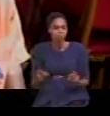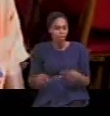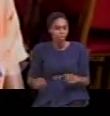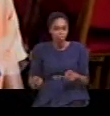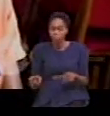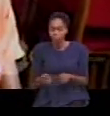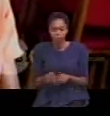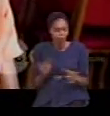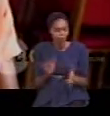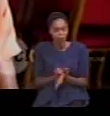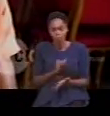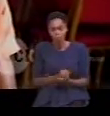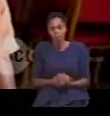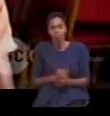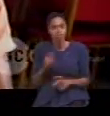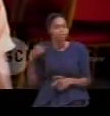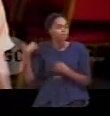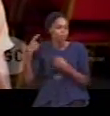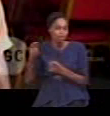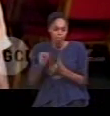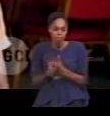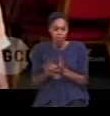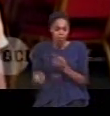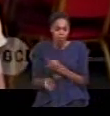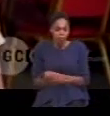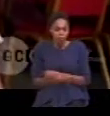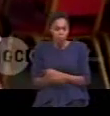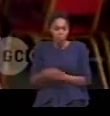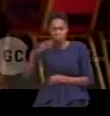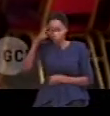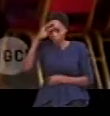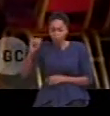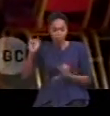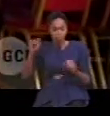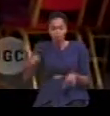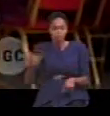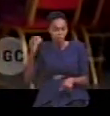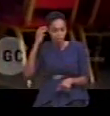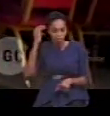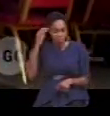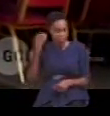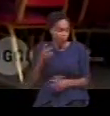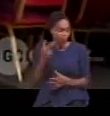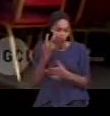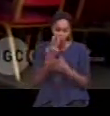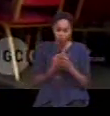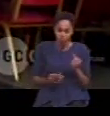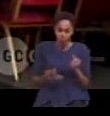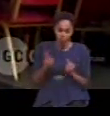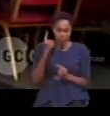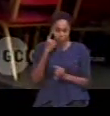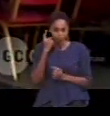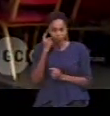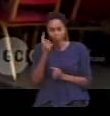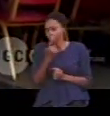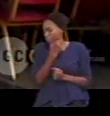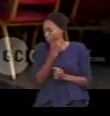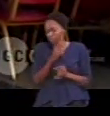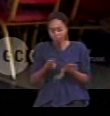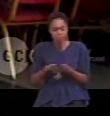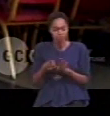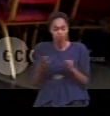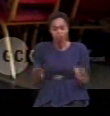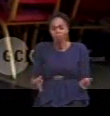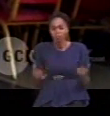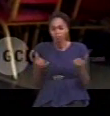like that. From that day, the boy can hear well. Even that challenge made me. I've changed a lot of